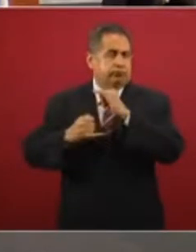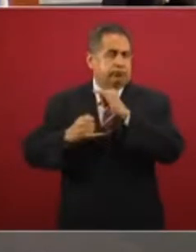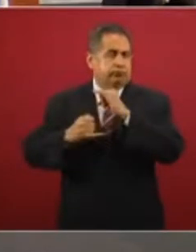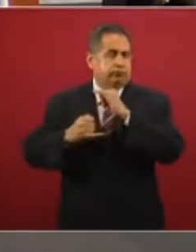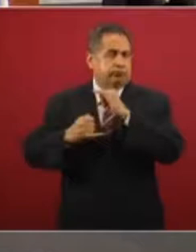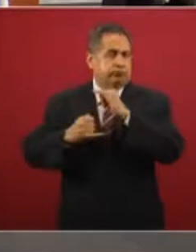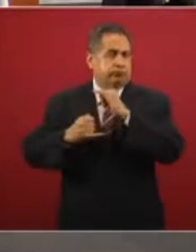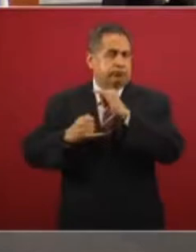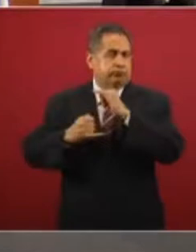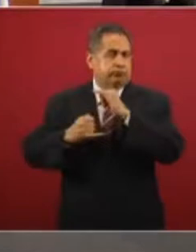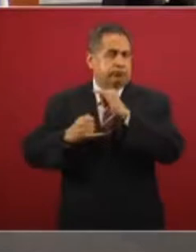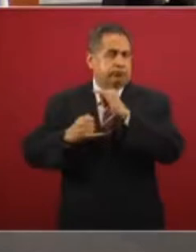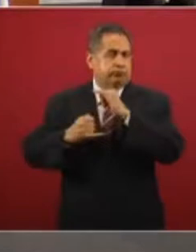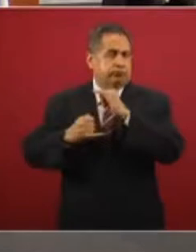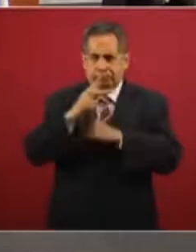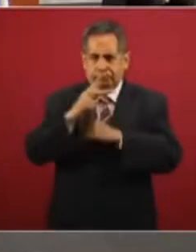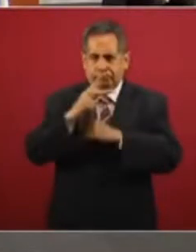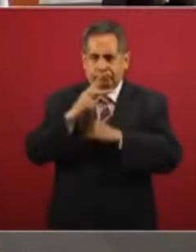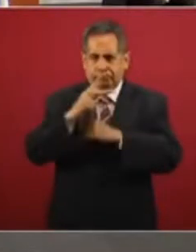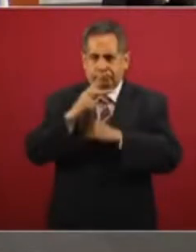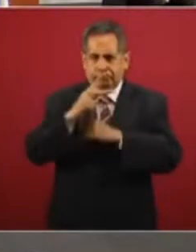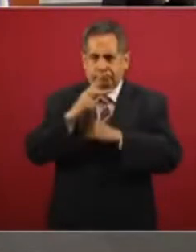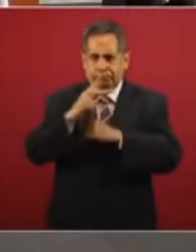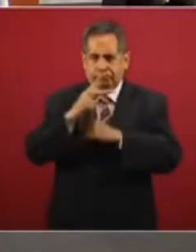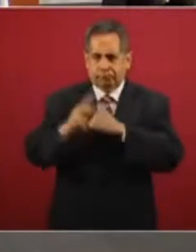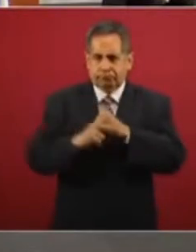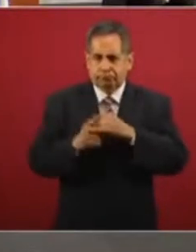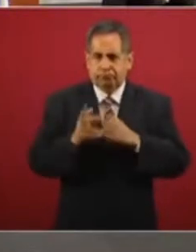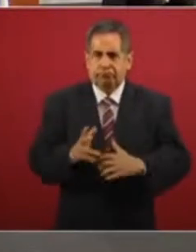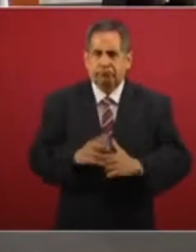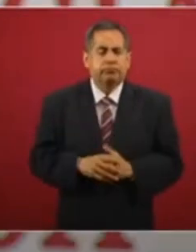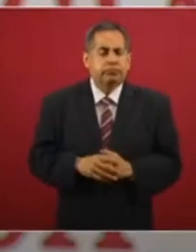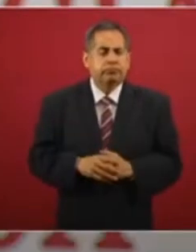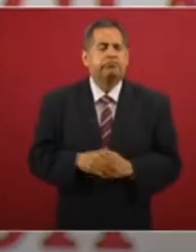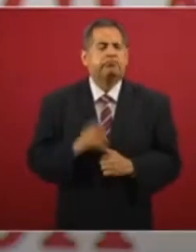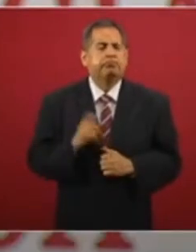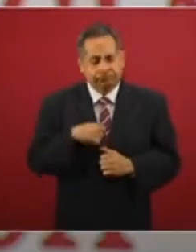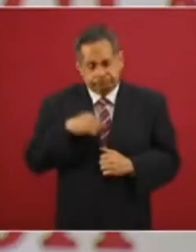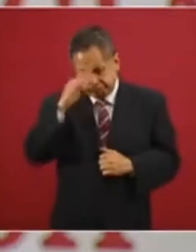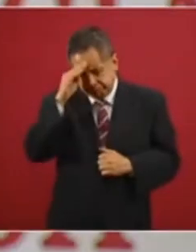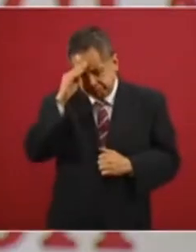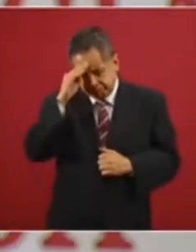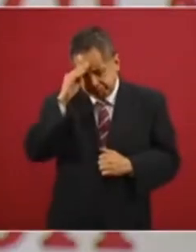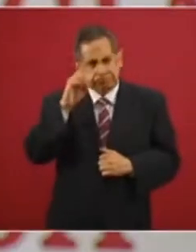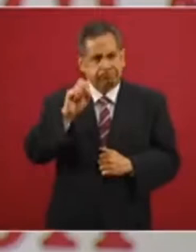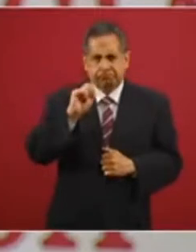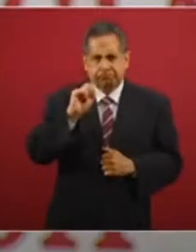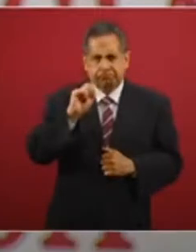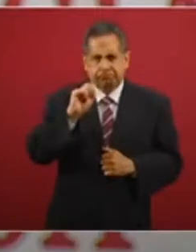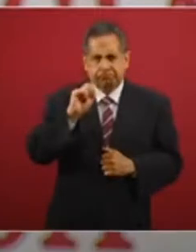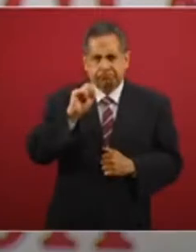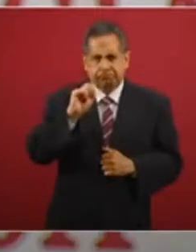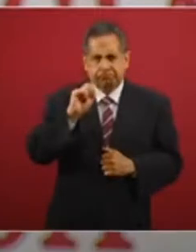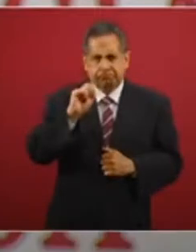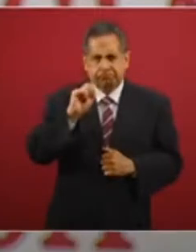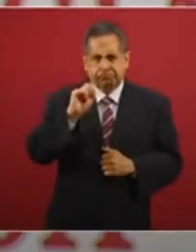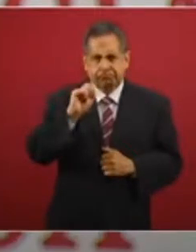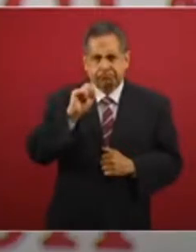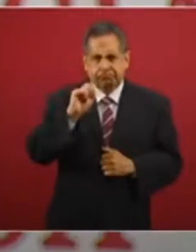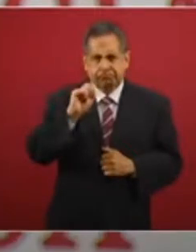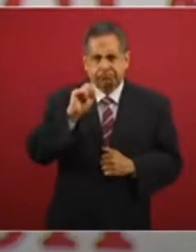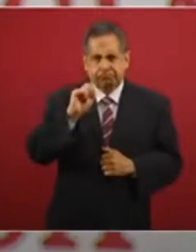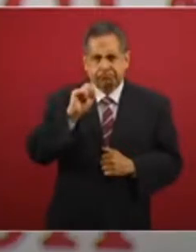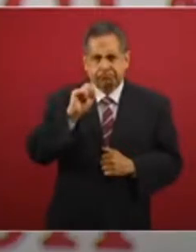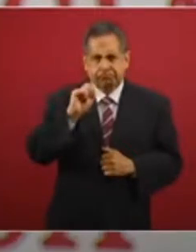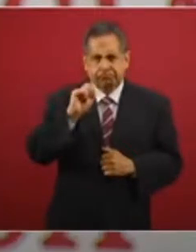of cooperation with many countries. Se ha resuelto apoyar 19. And we've decided to